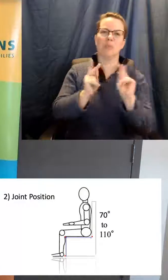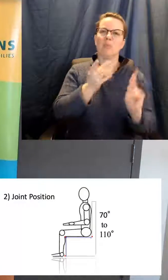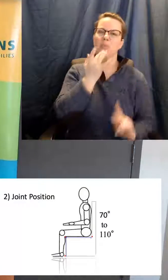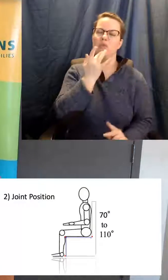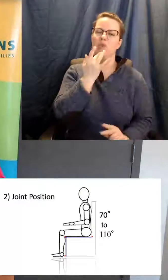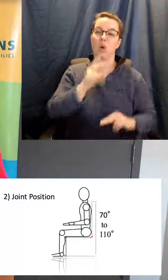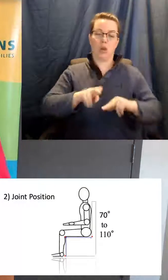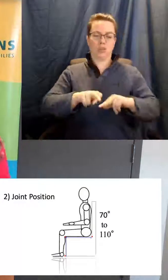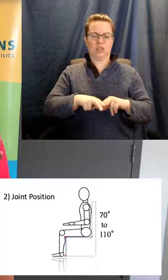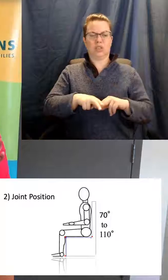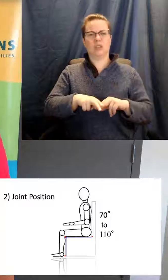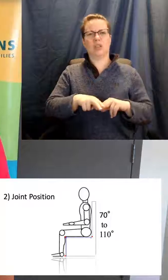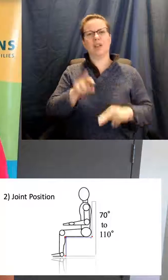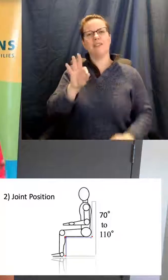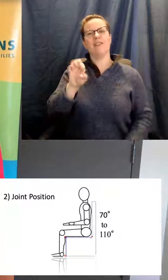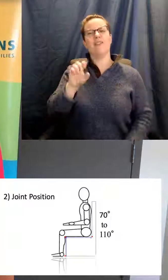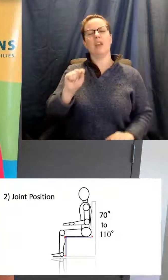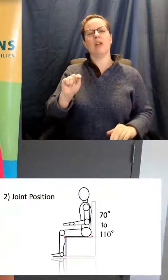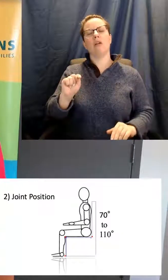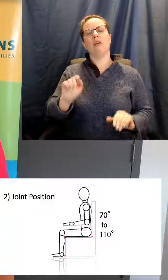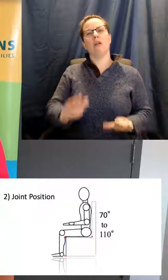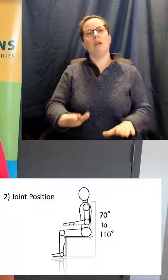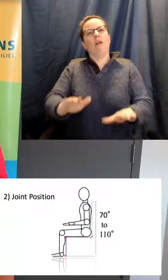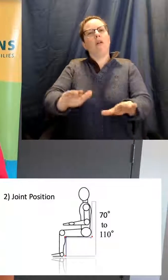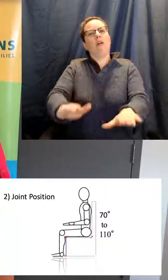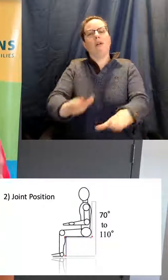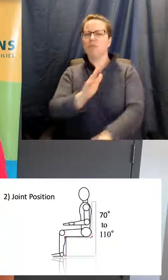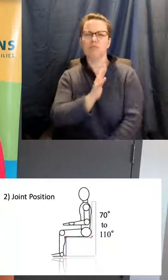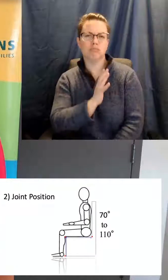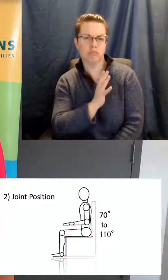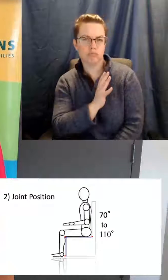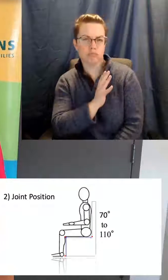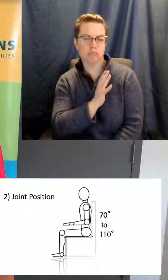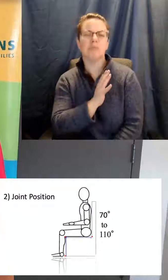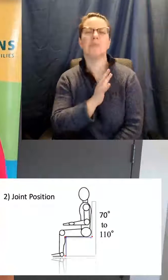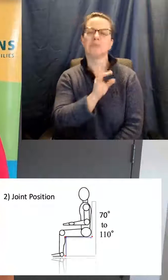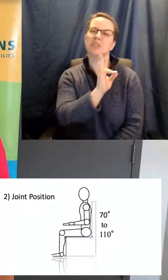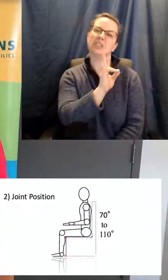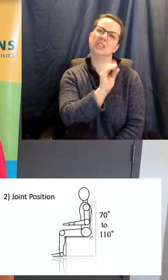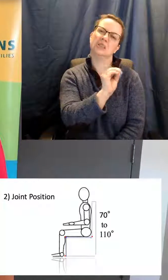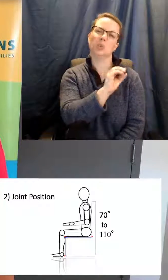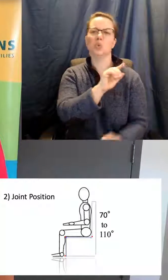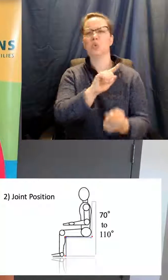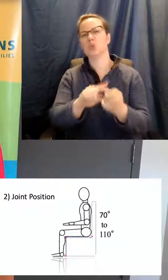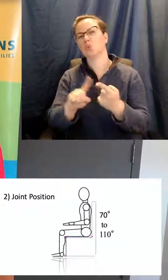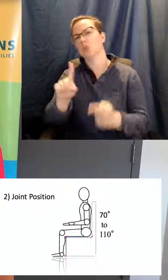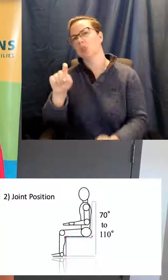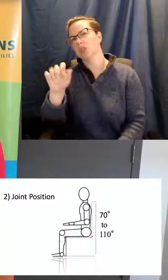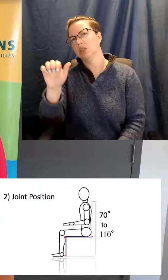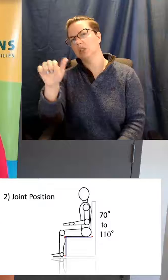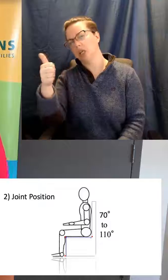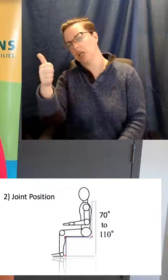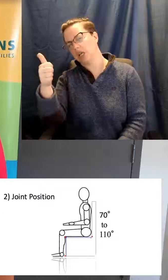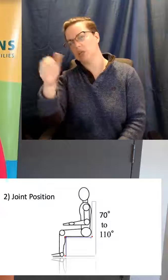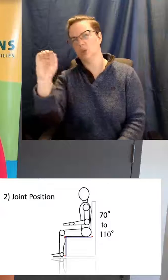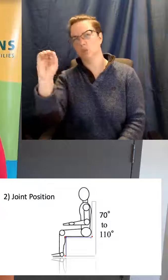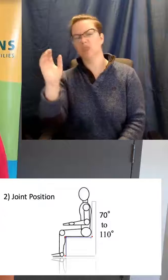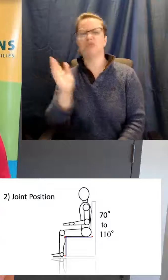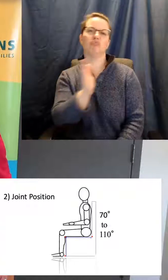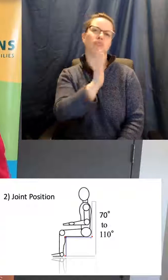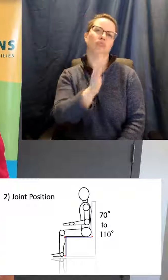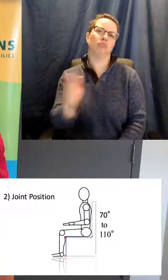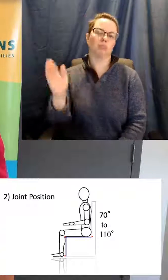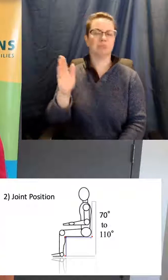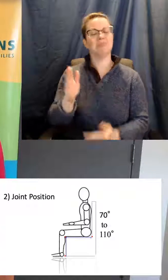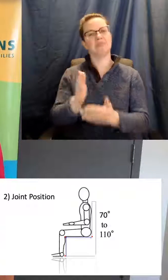fine. We're looking for 70 to 110 degrees. Right in the middle of that is the 90. So find a comfortable position, but overall, you're